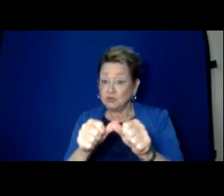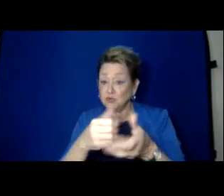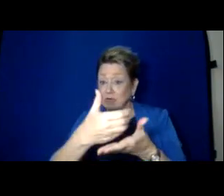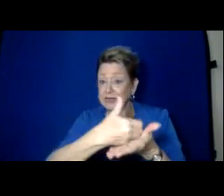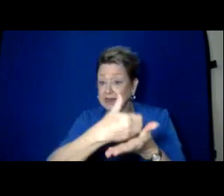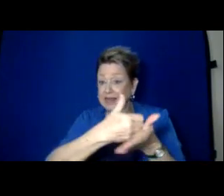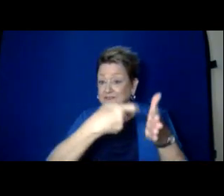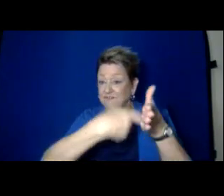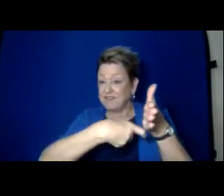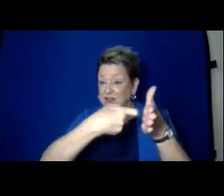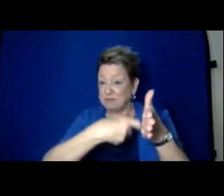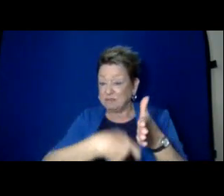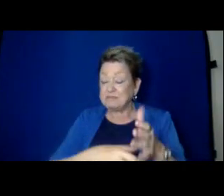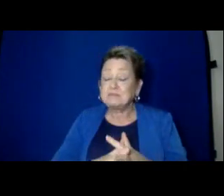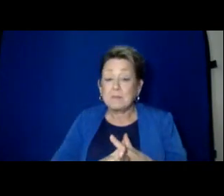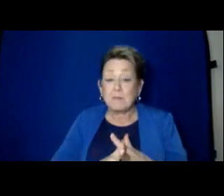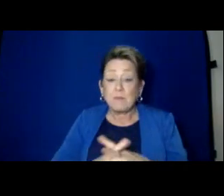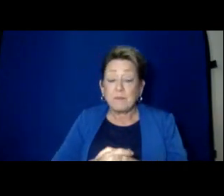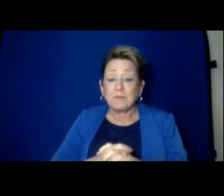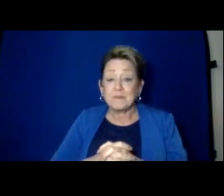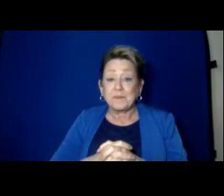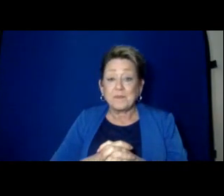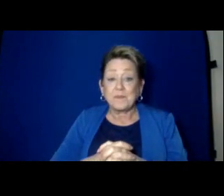our fare revenue.